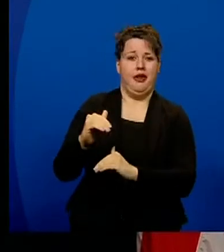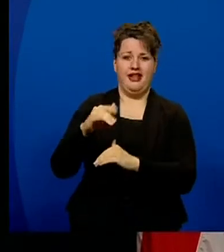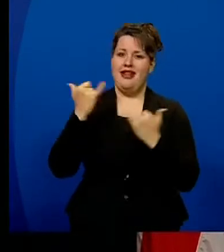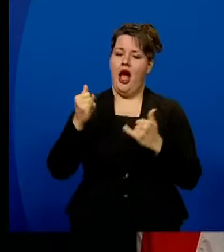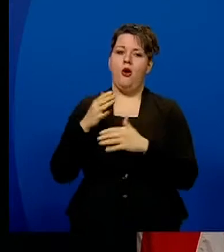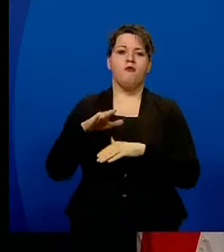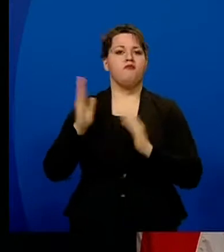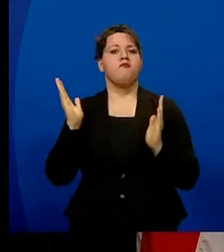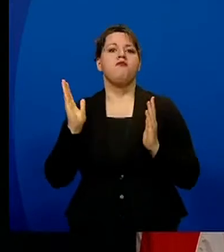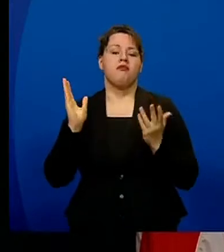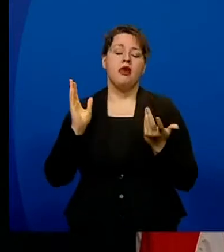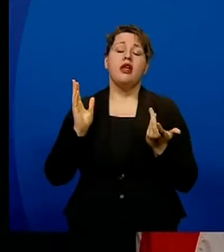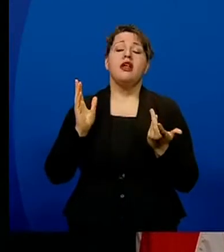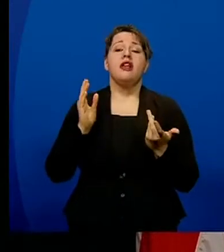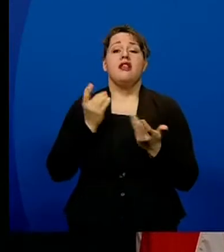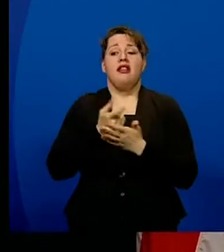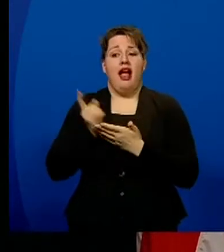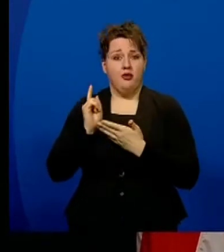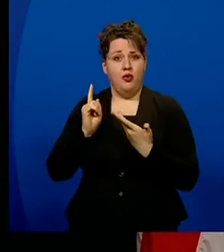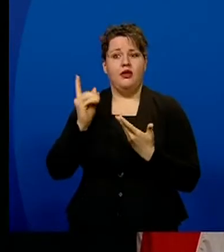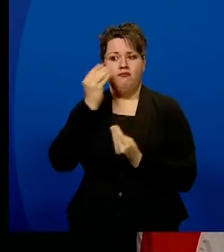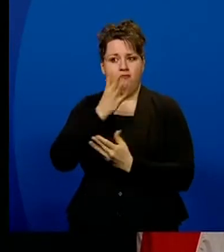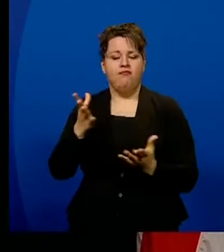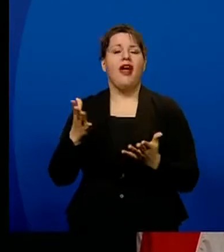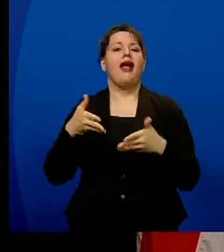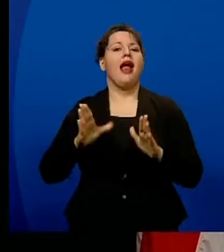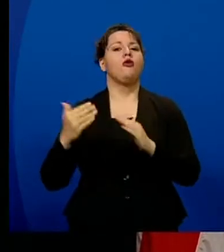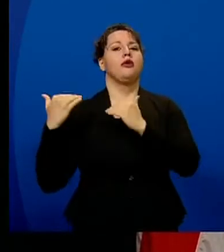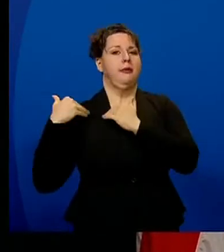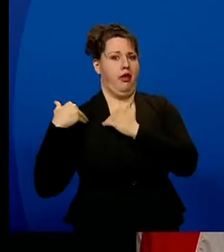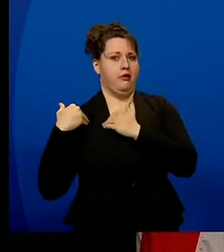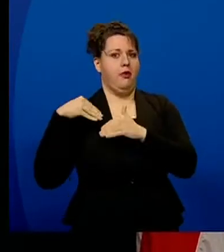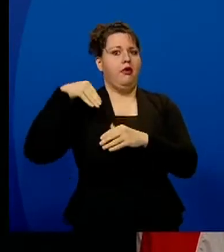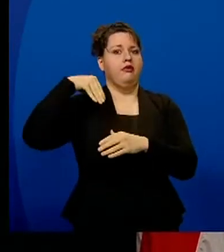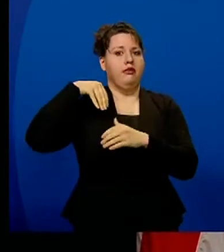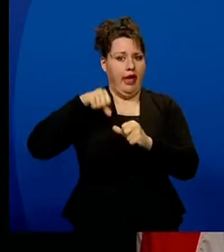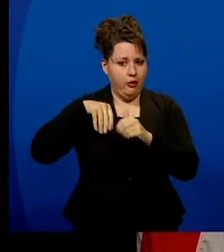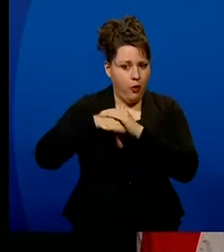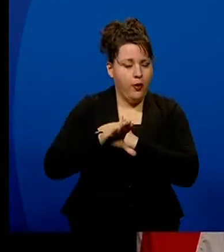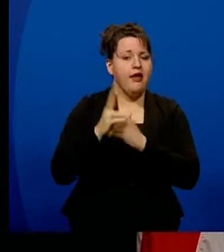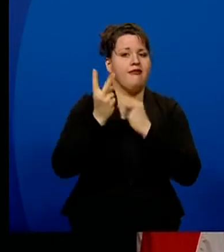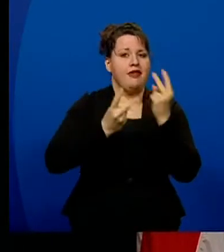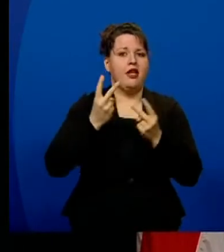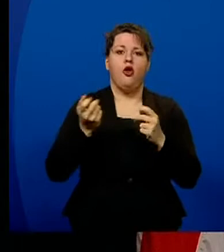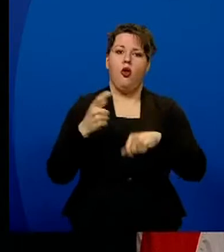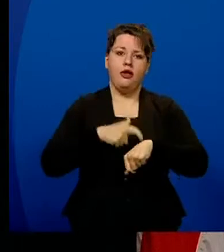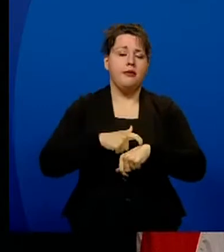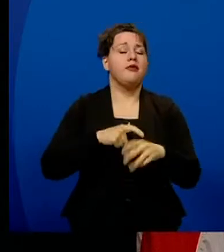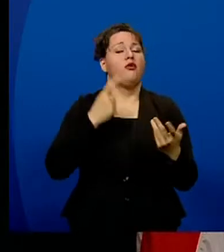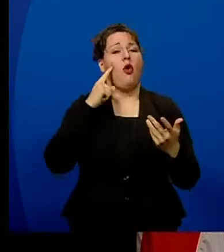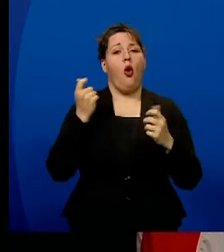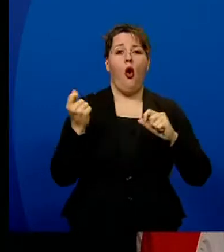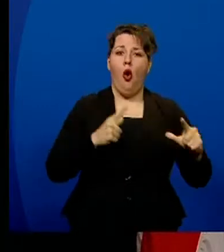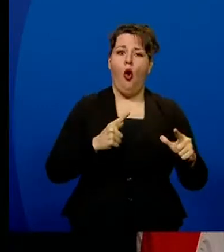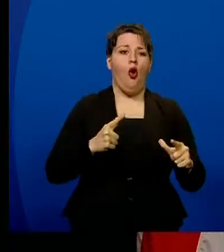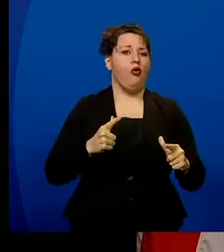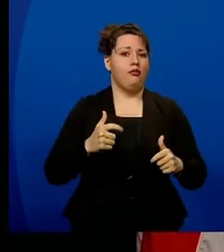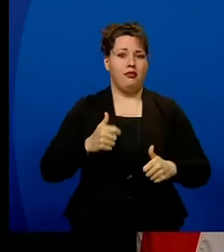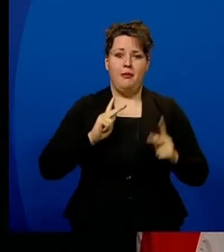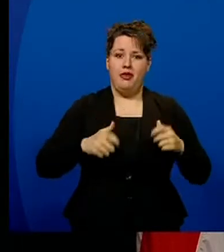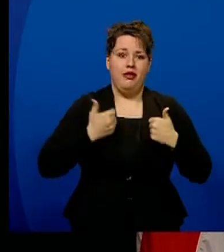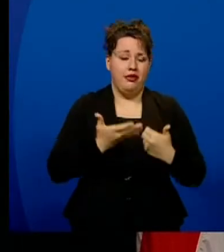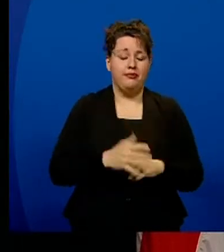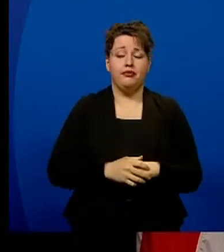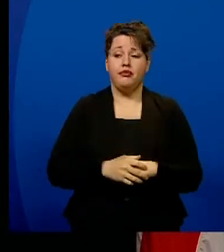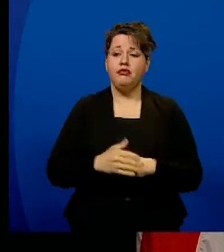guidance released last week allows responsible indoor visitation at all times and for all residents, regardless of